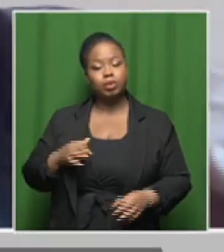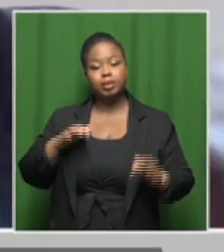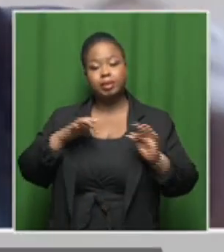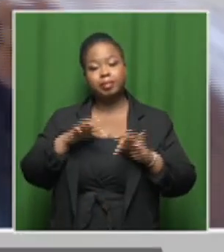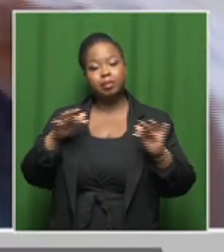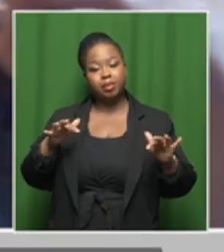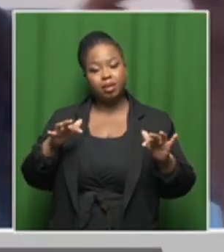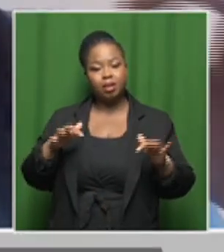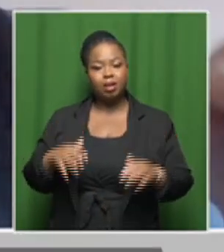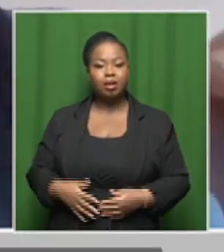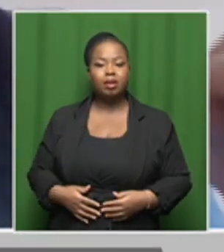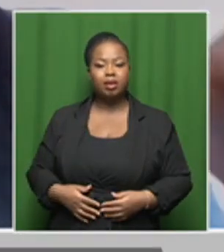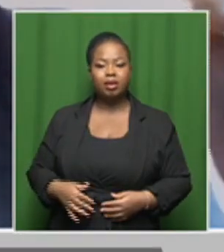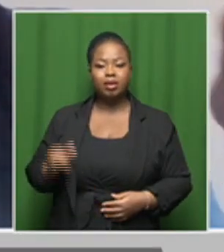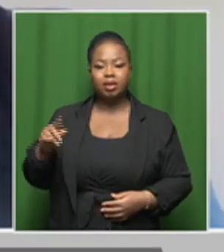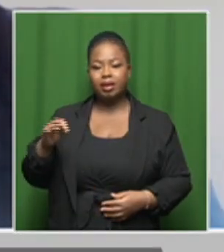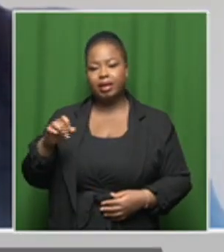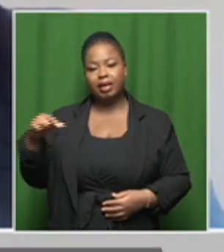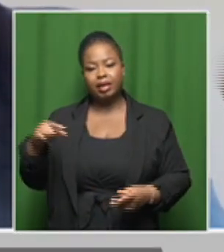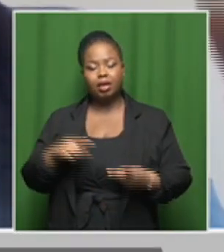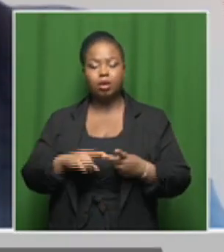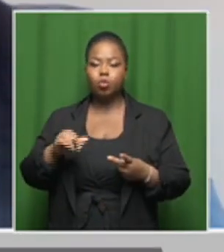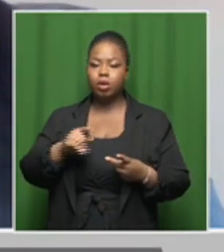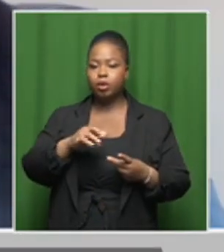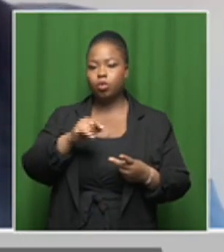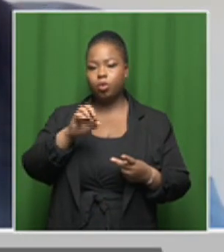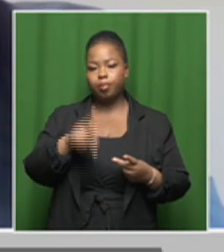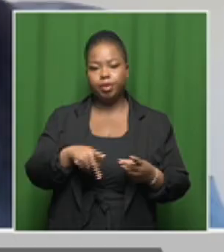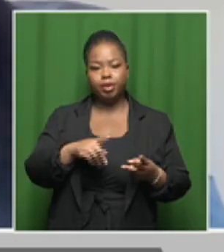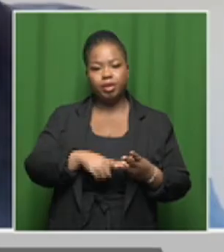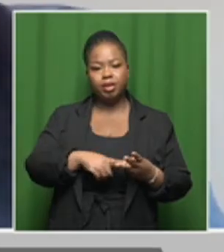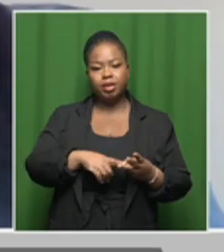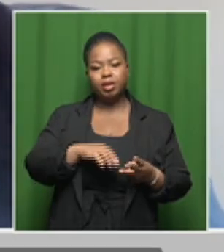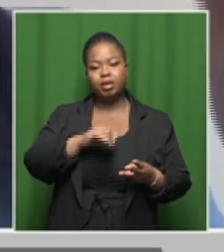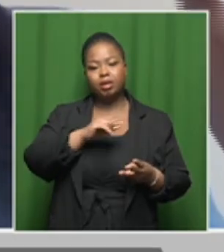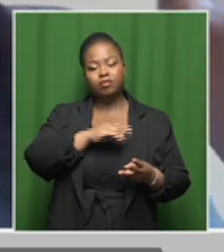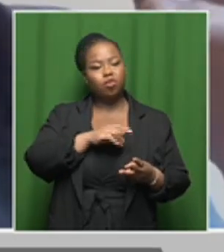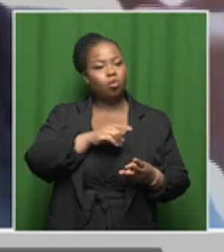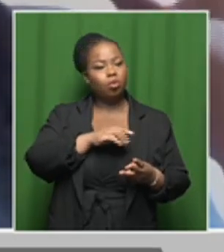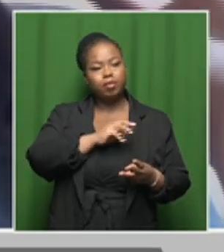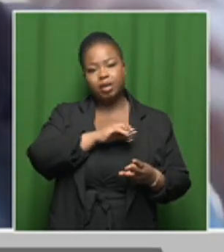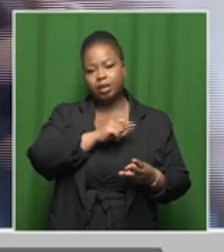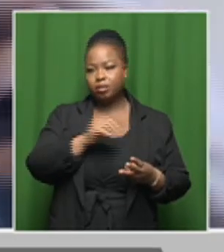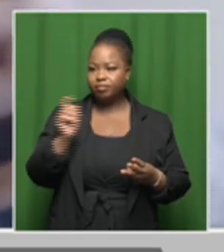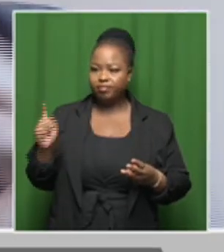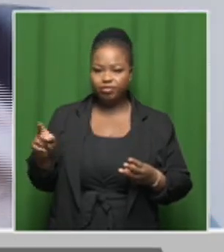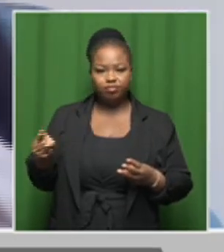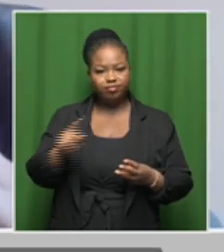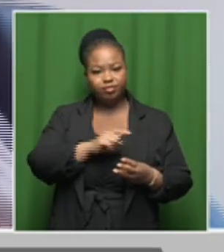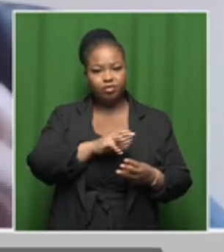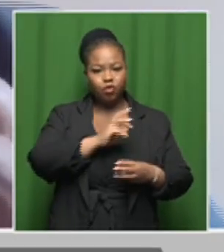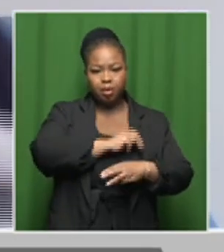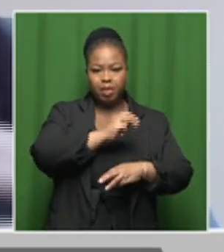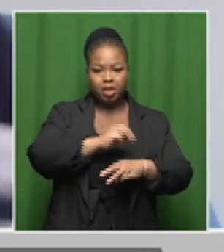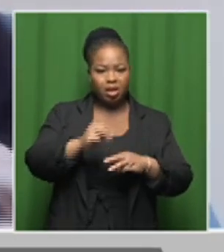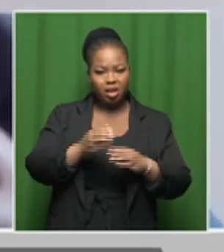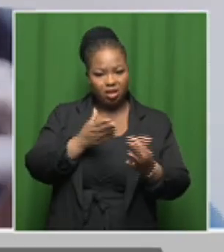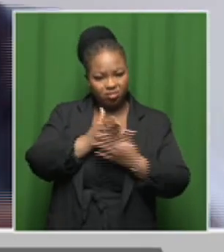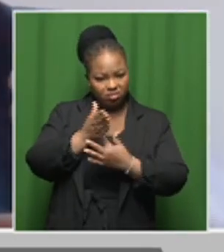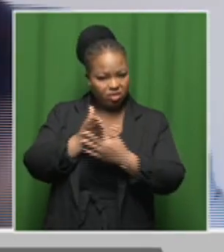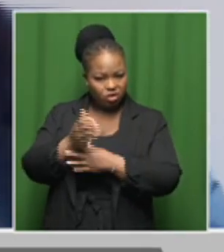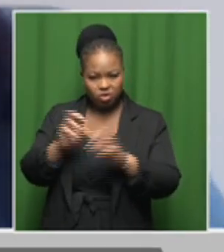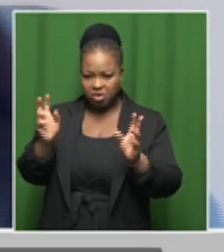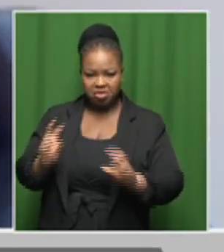in Nkaneng, Wonderkop, and Marikana access to electricity. So it hasn't,